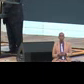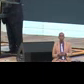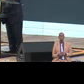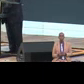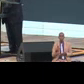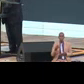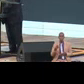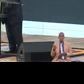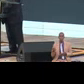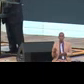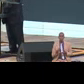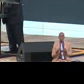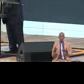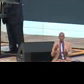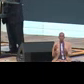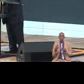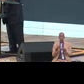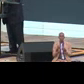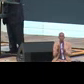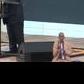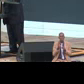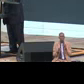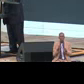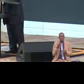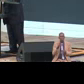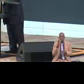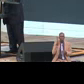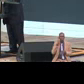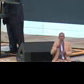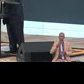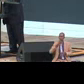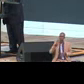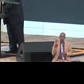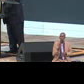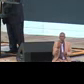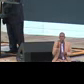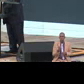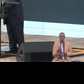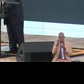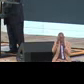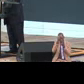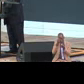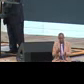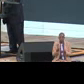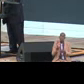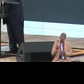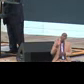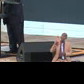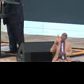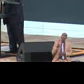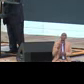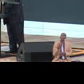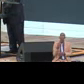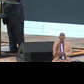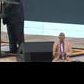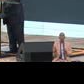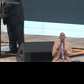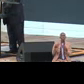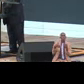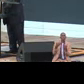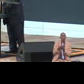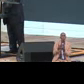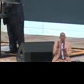22. I'm reading from verse 22. But if thou shalt indeed obey his voice and do all that